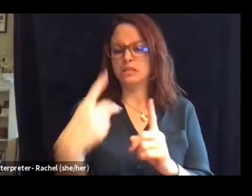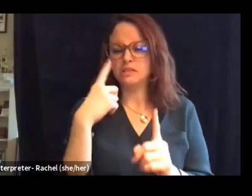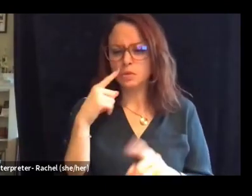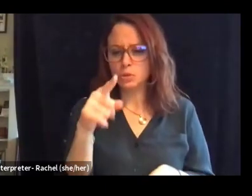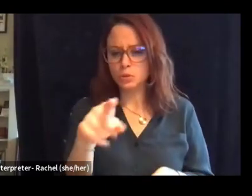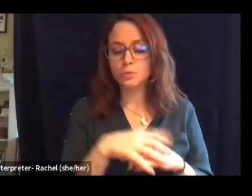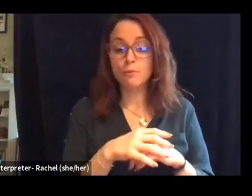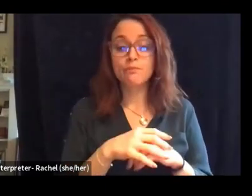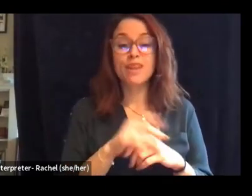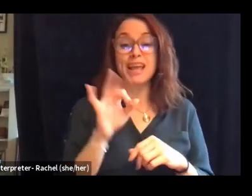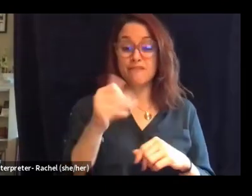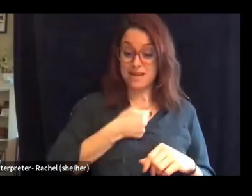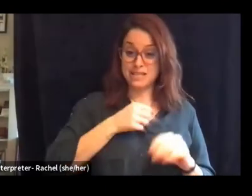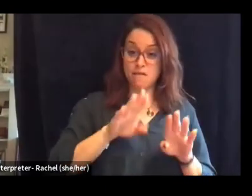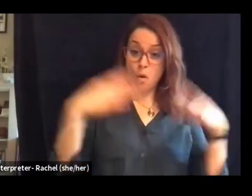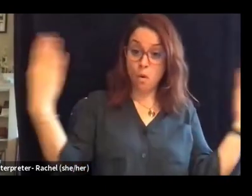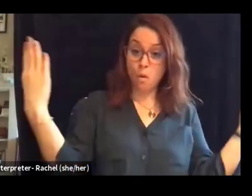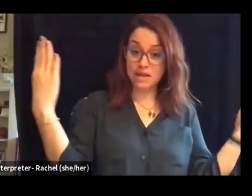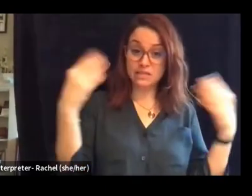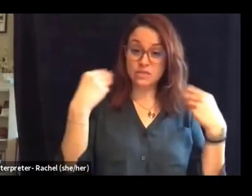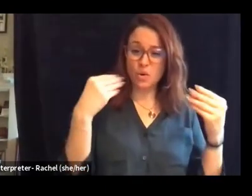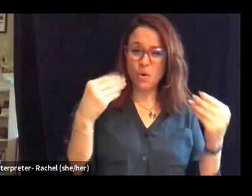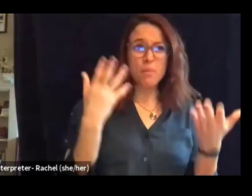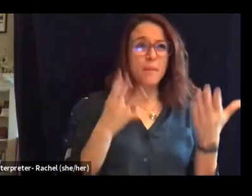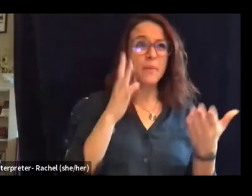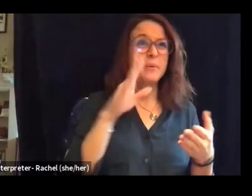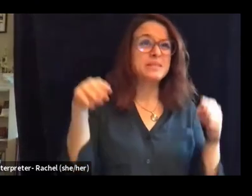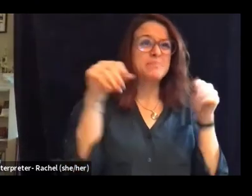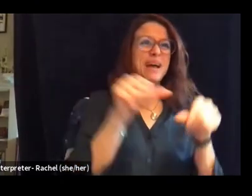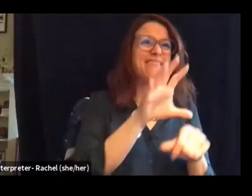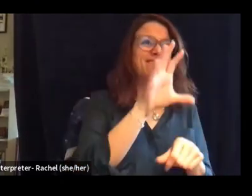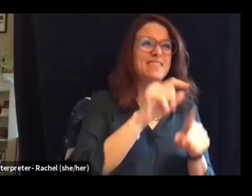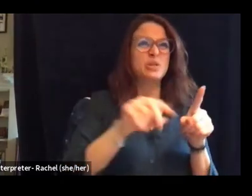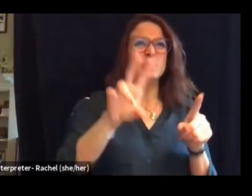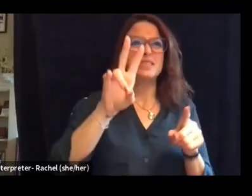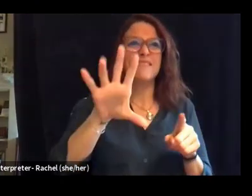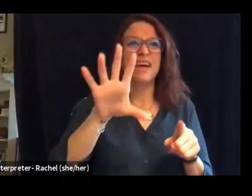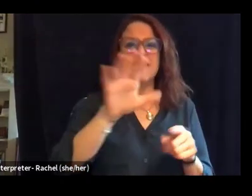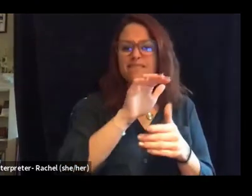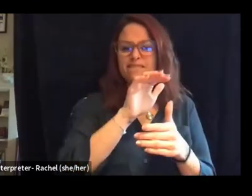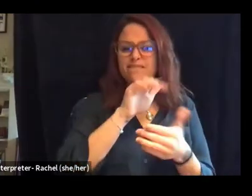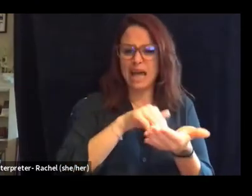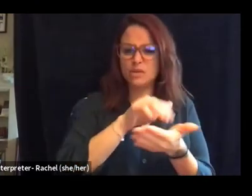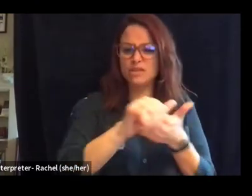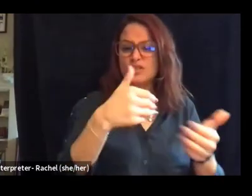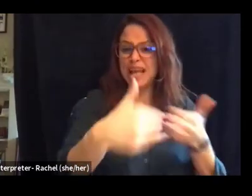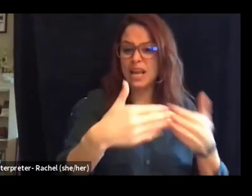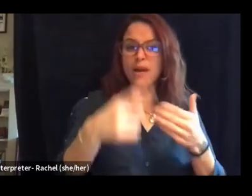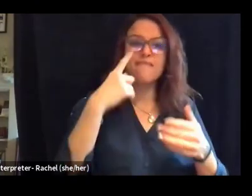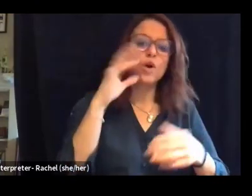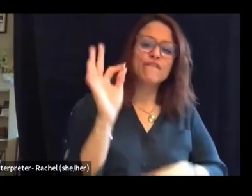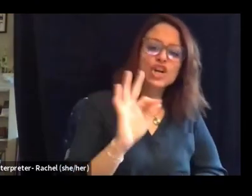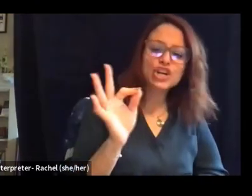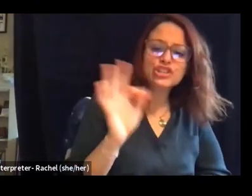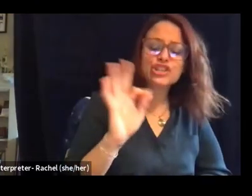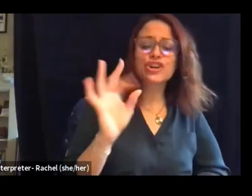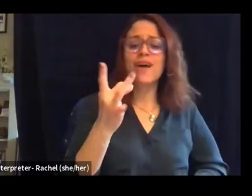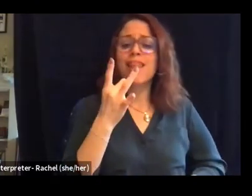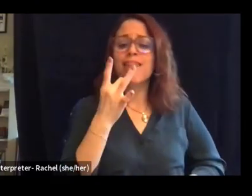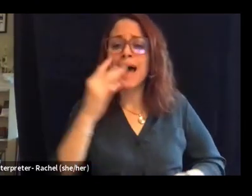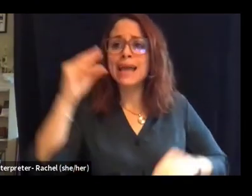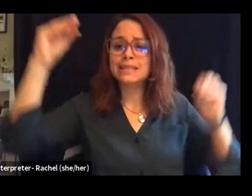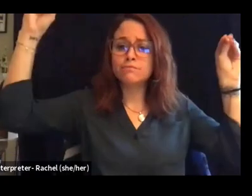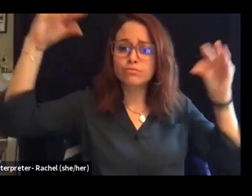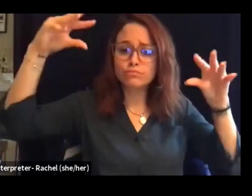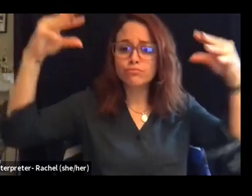store, I'm probably going to spend something like $50,000 to $75,000 in furniture and fixtures and equipment. And I'm also going to make a commitment